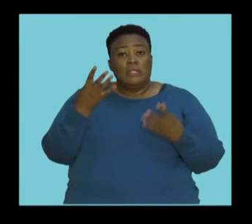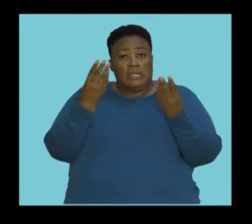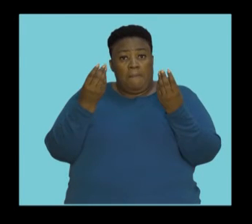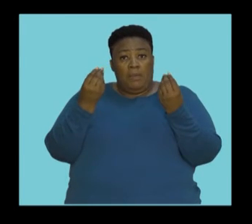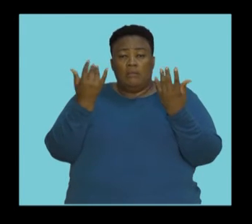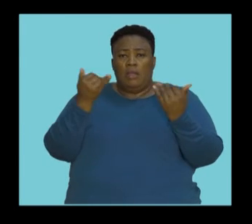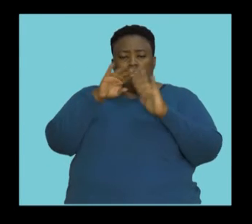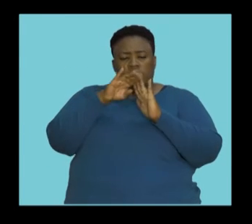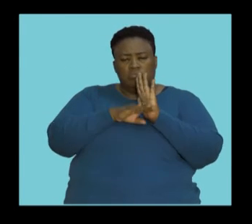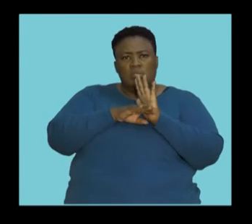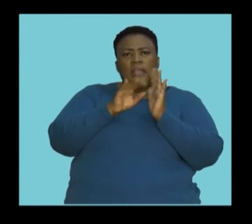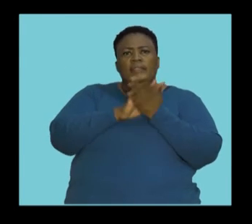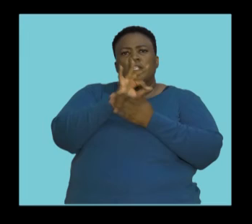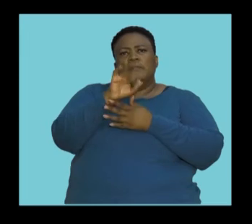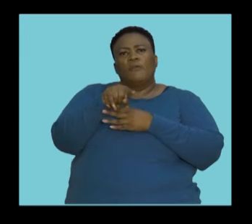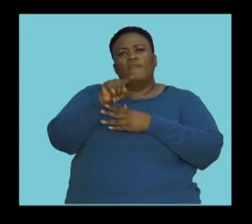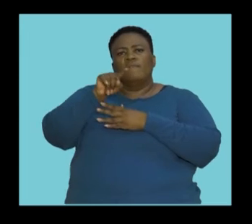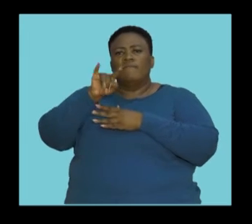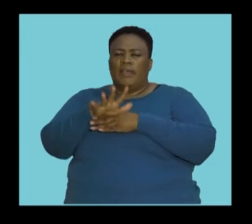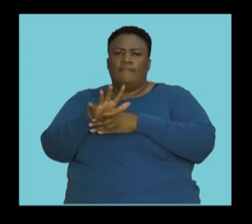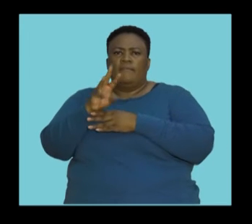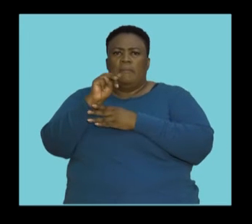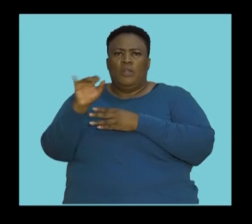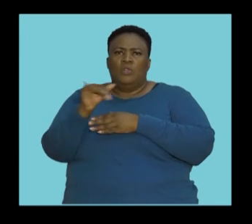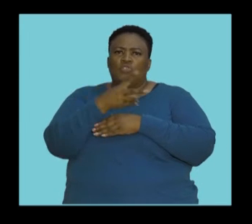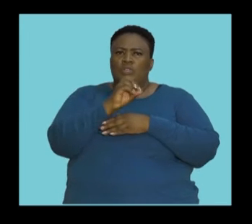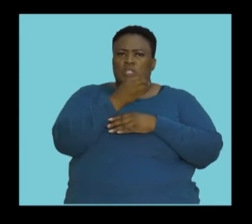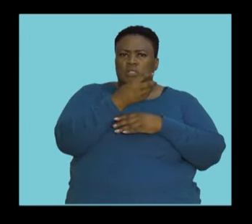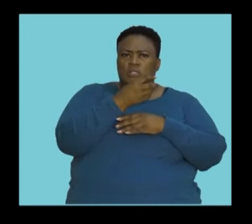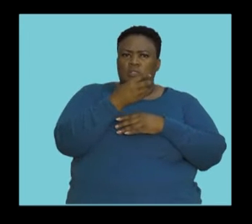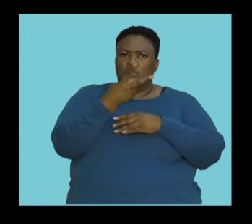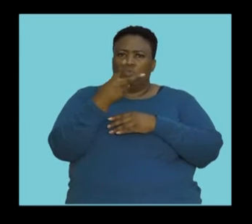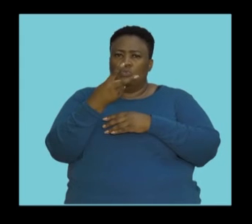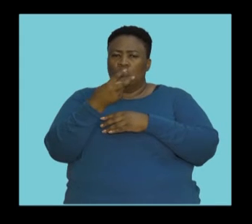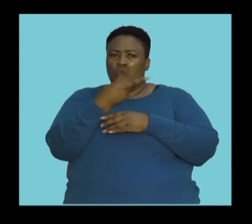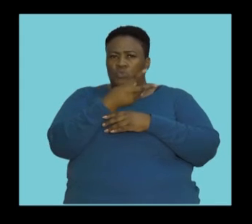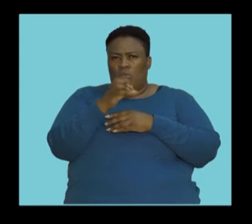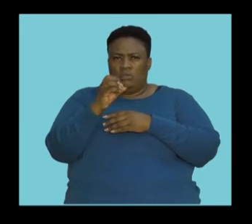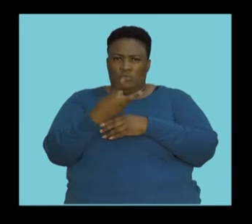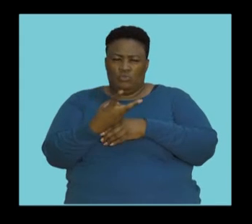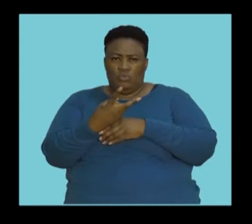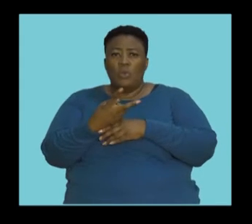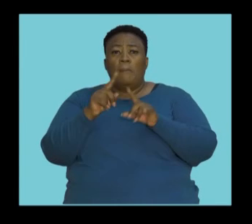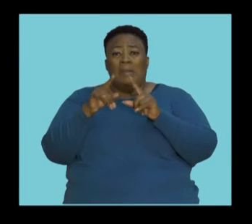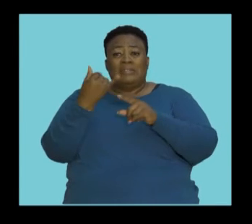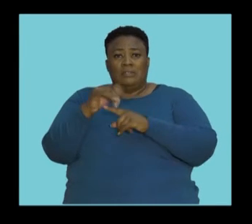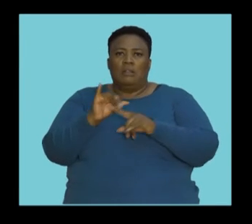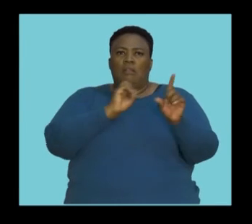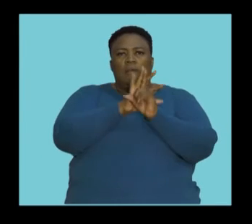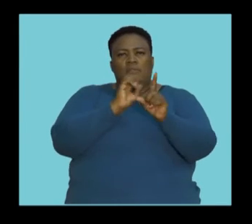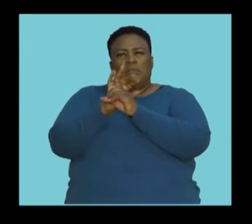dropped to 13.5 million in 2002, hunger still affects 1.7 million households across the